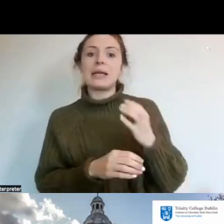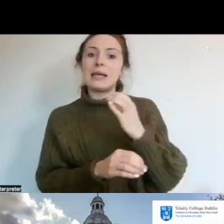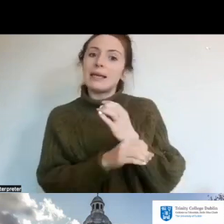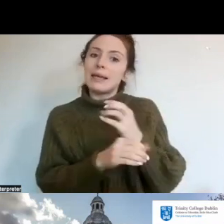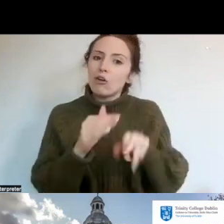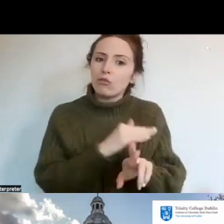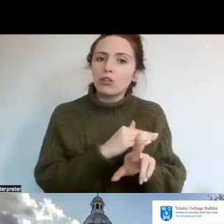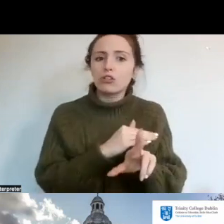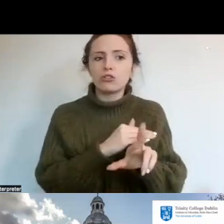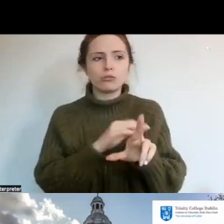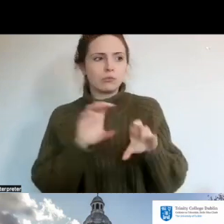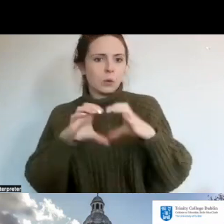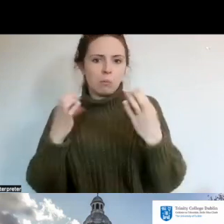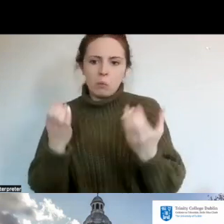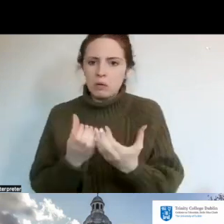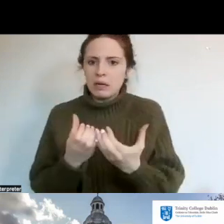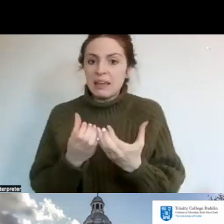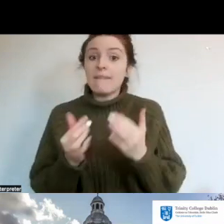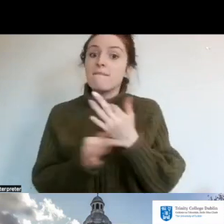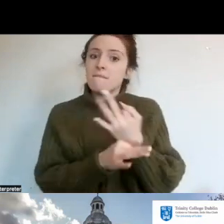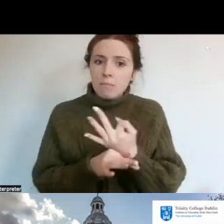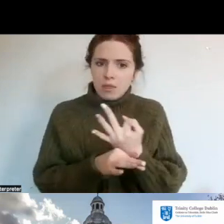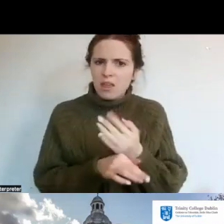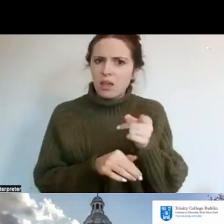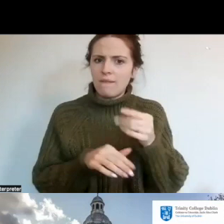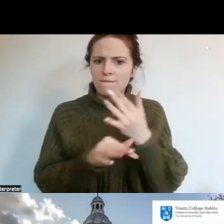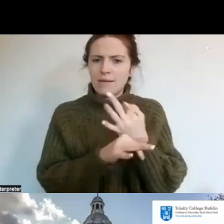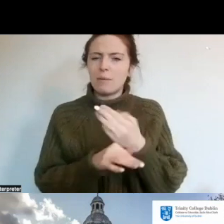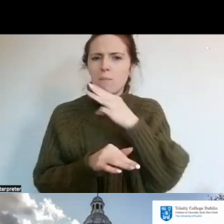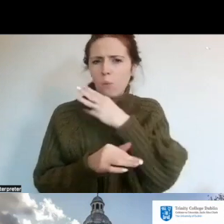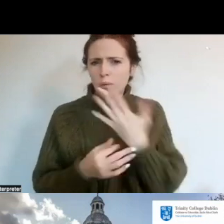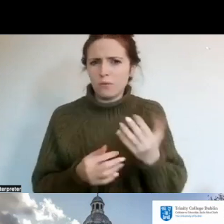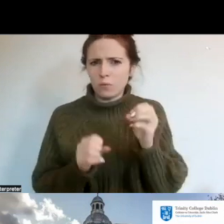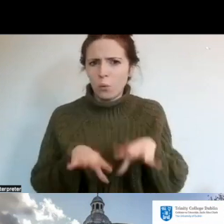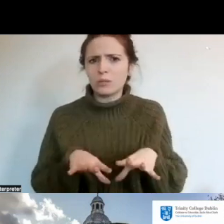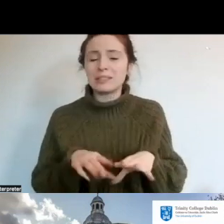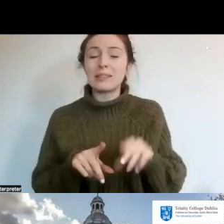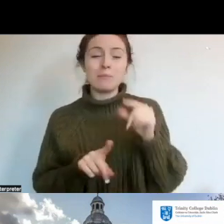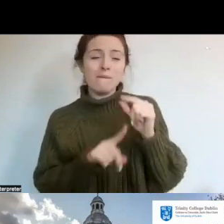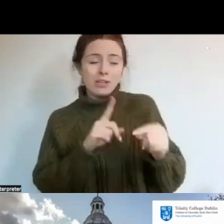the community, crucially the family, and also the professionals